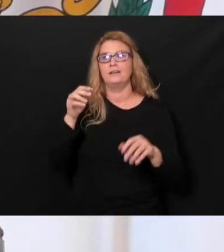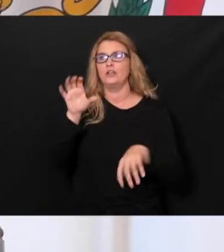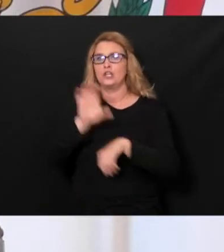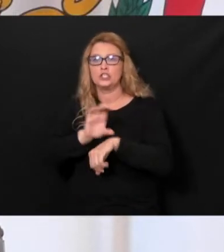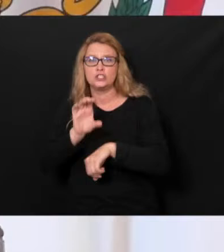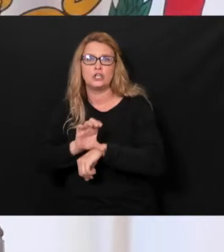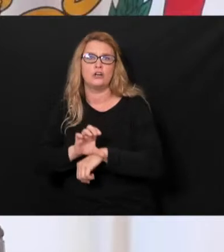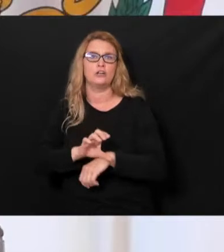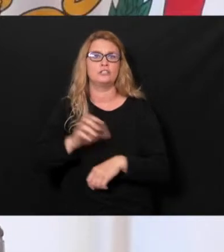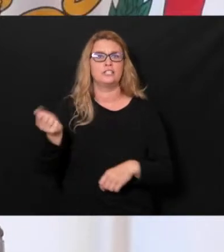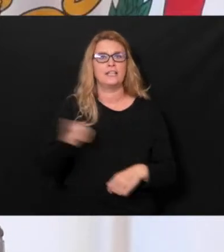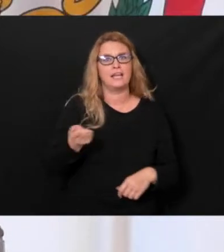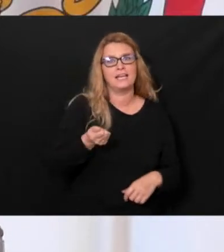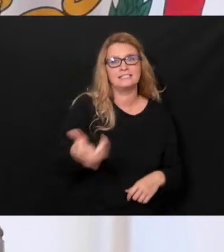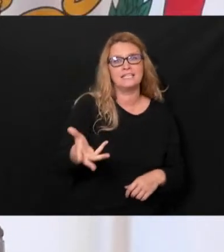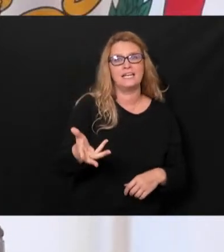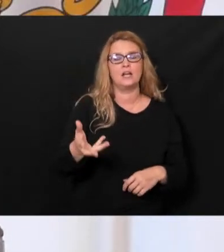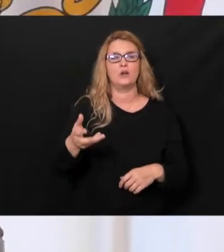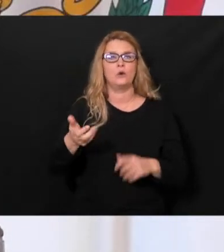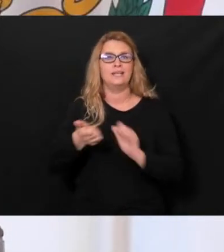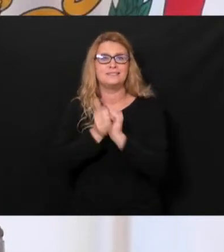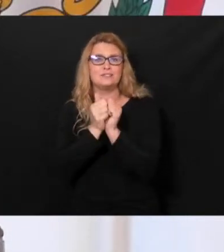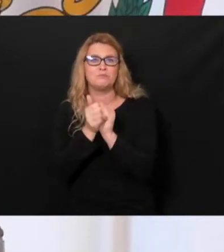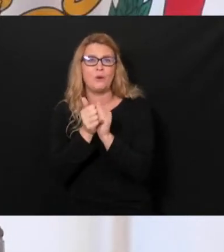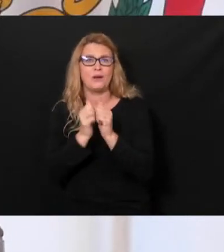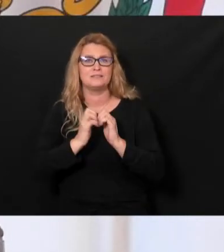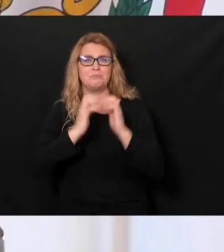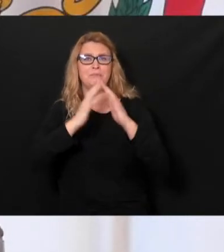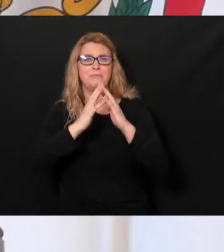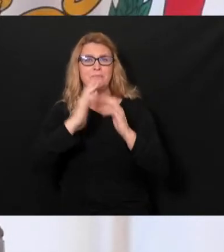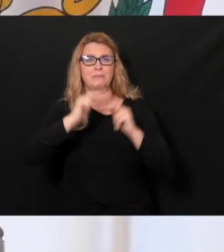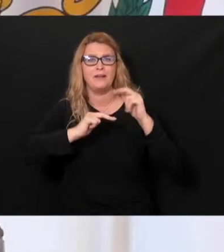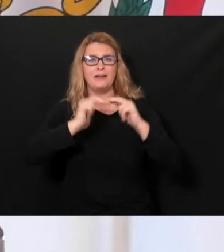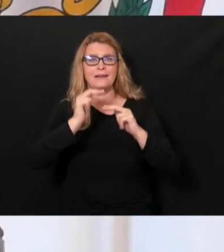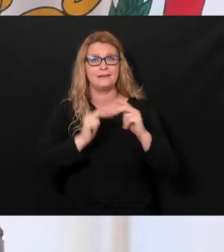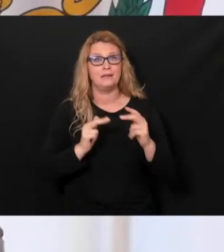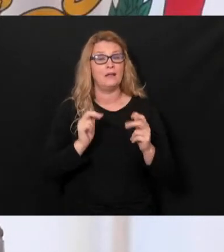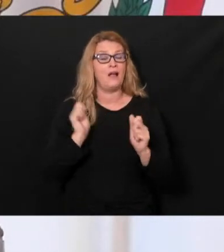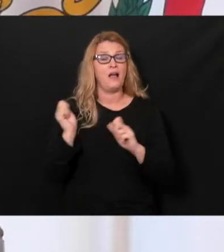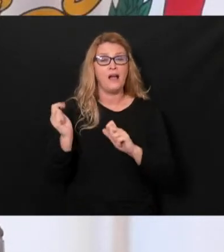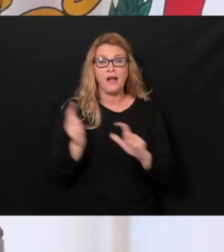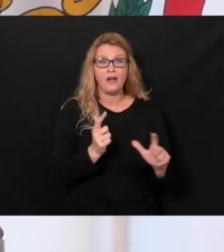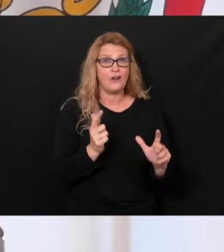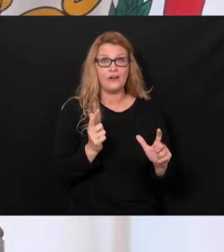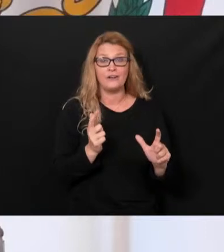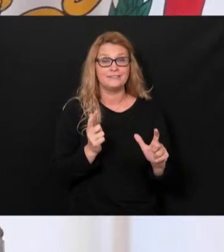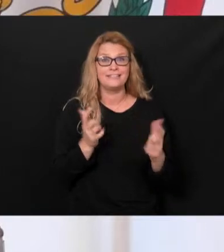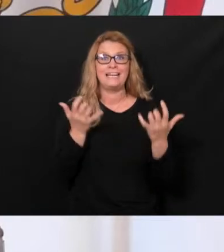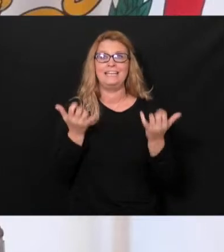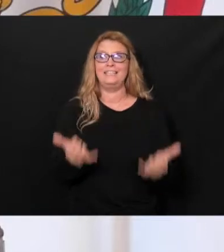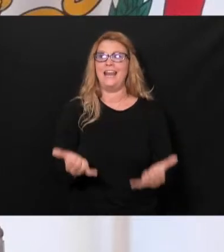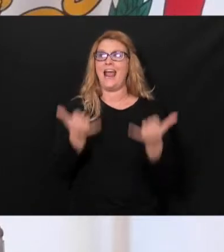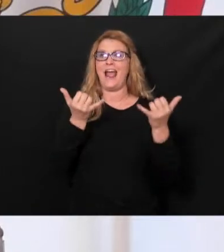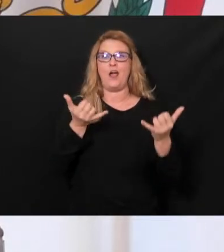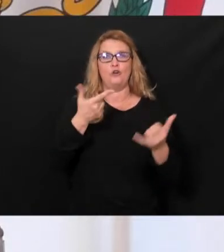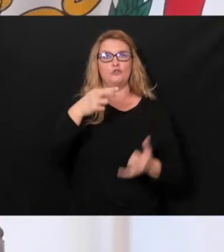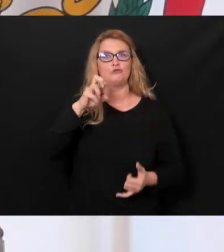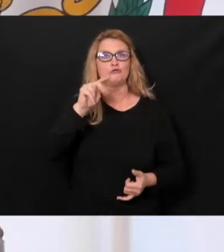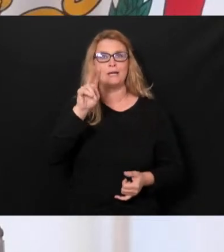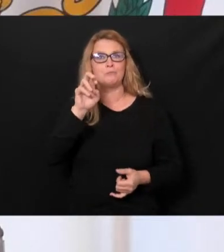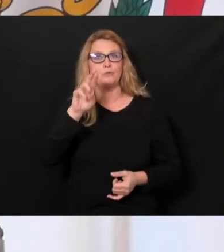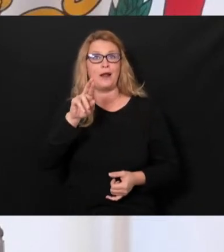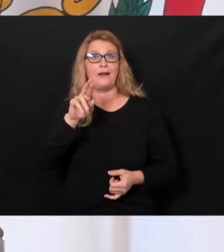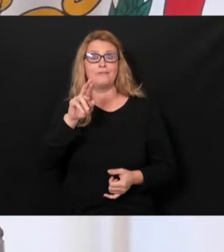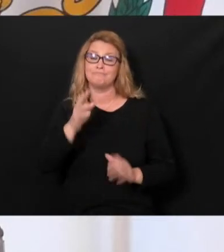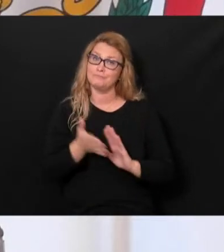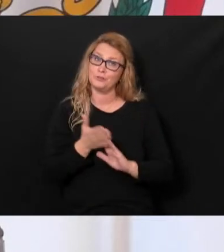the sports complex, all the different things. And lo and behold, off we went. And the Greenbrier is doing really